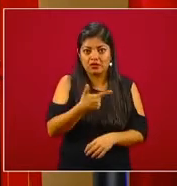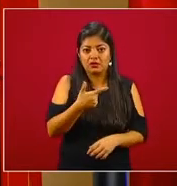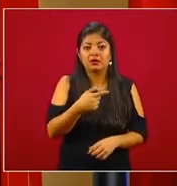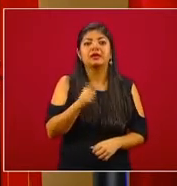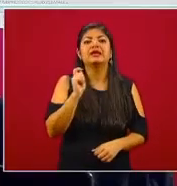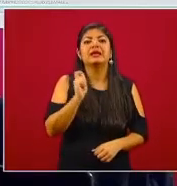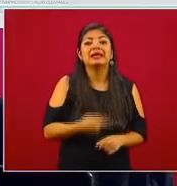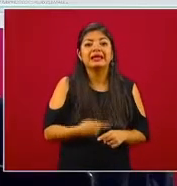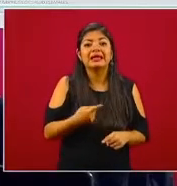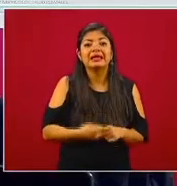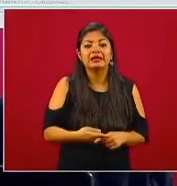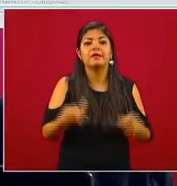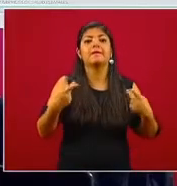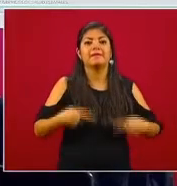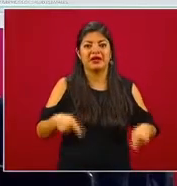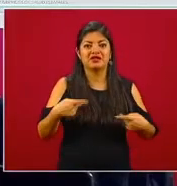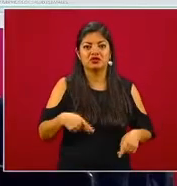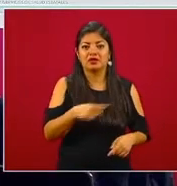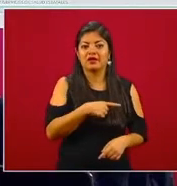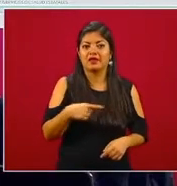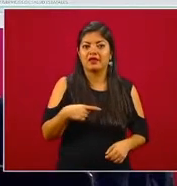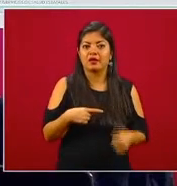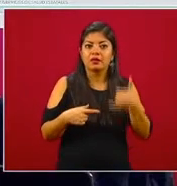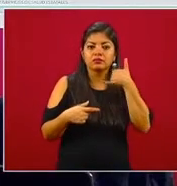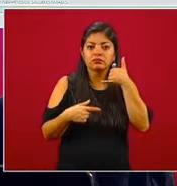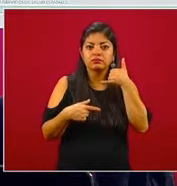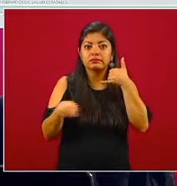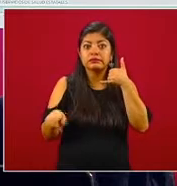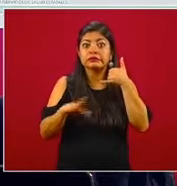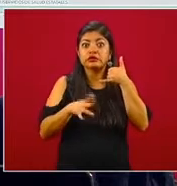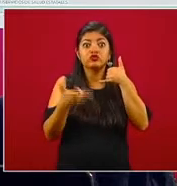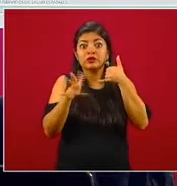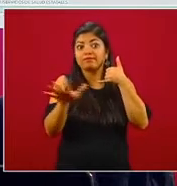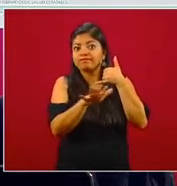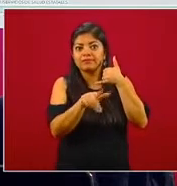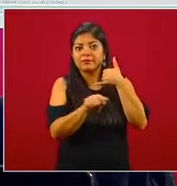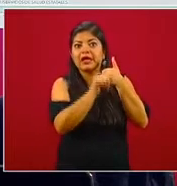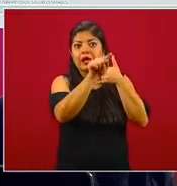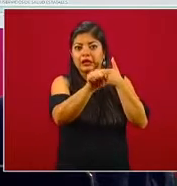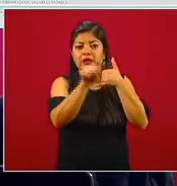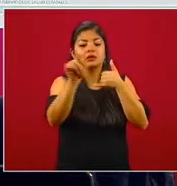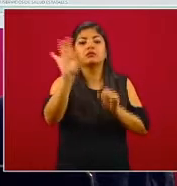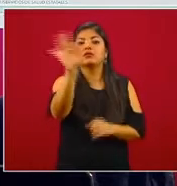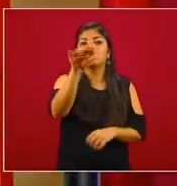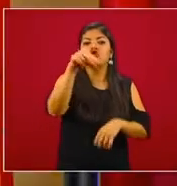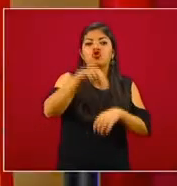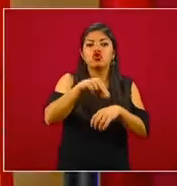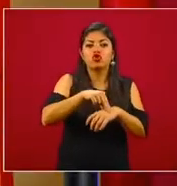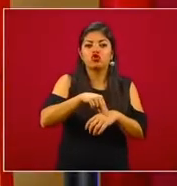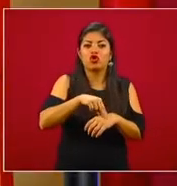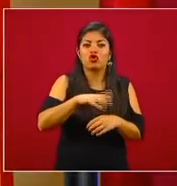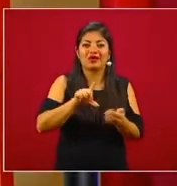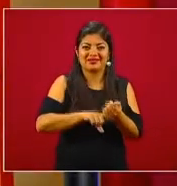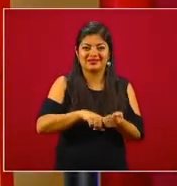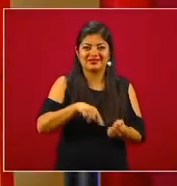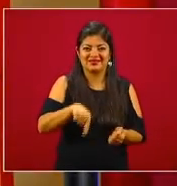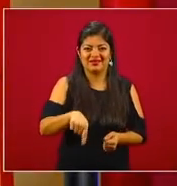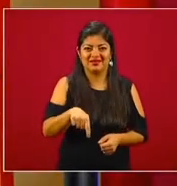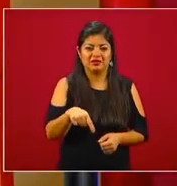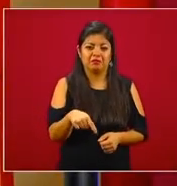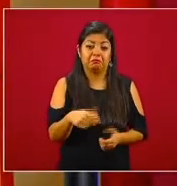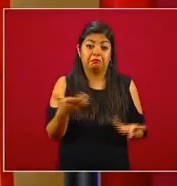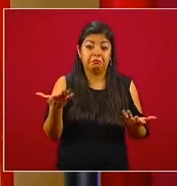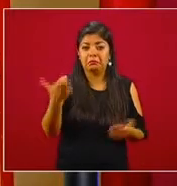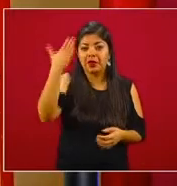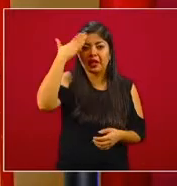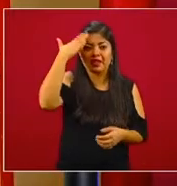que esté There should be operando a la group referencia or at least one contrarreferencia. person Y si la that médica, might el be médico de operating on guardia the de reference turno, and counter la persona